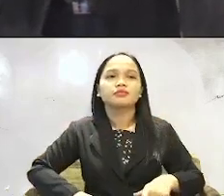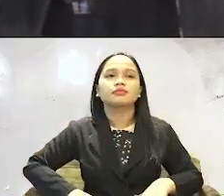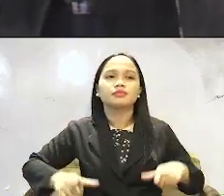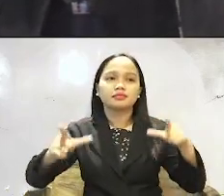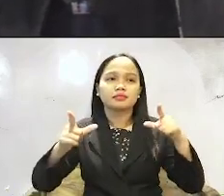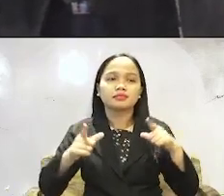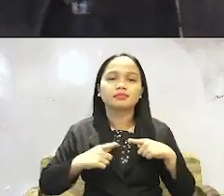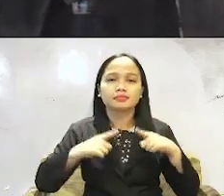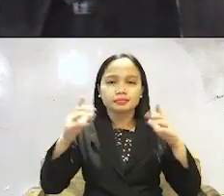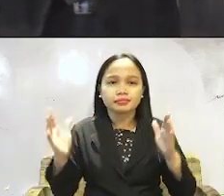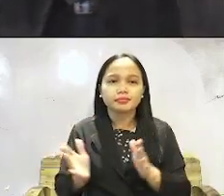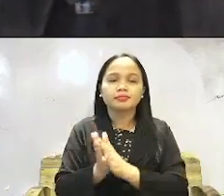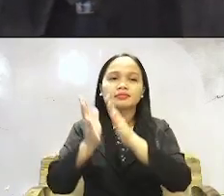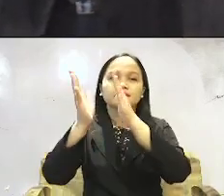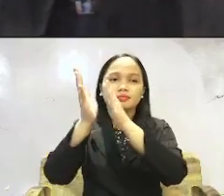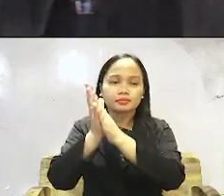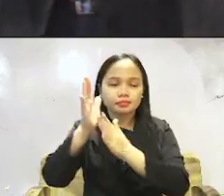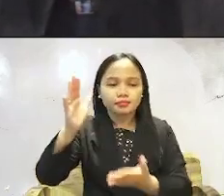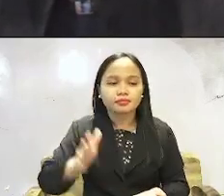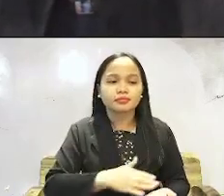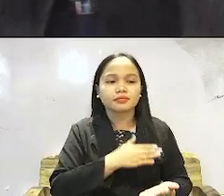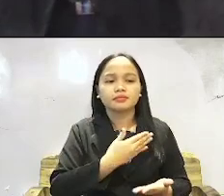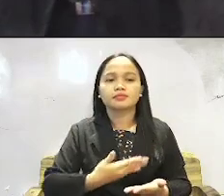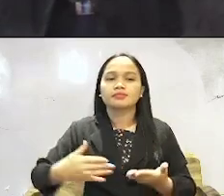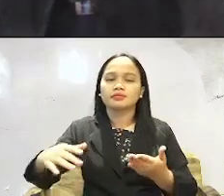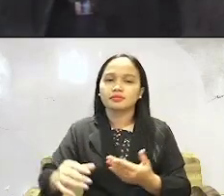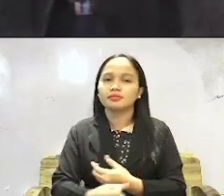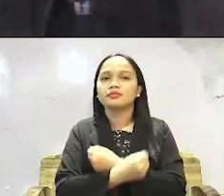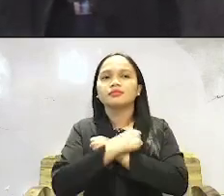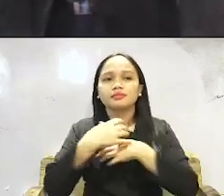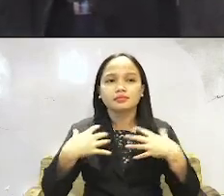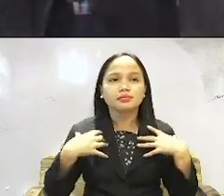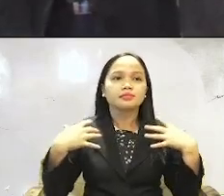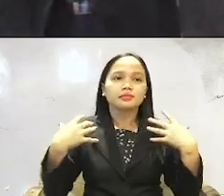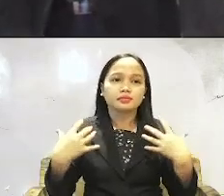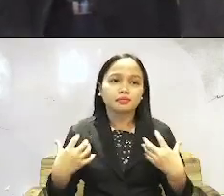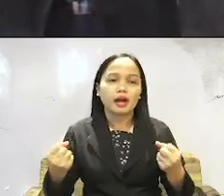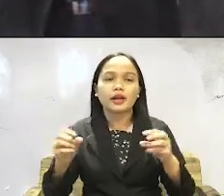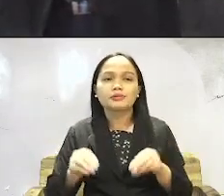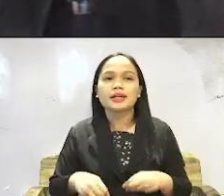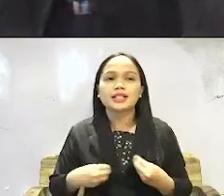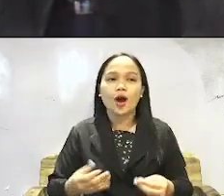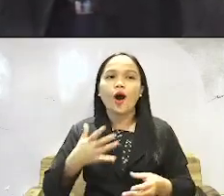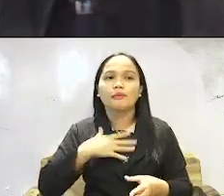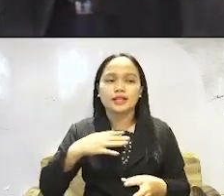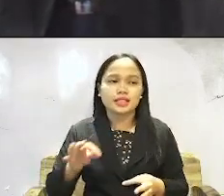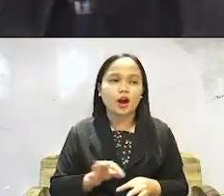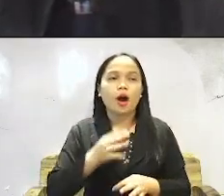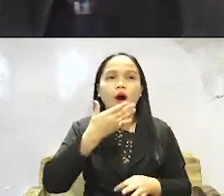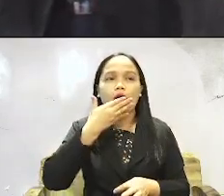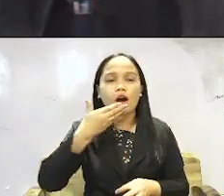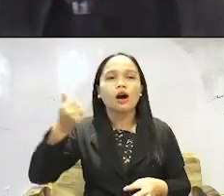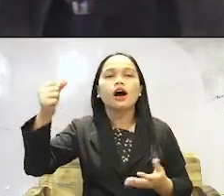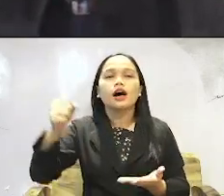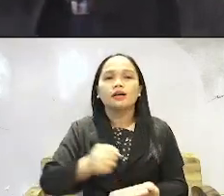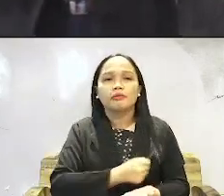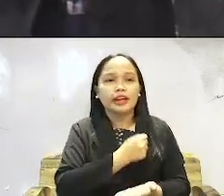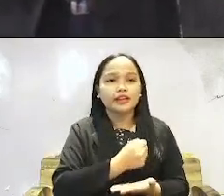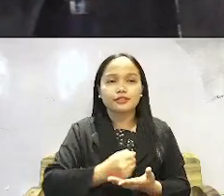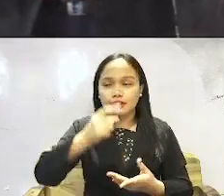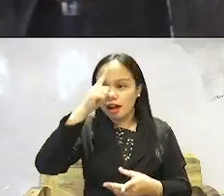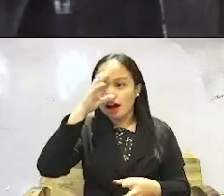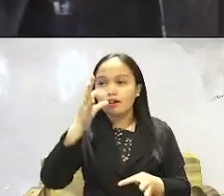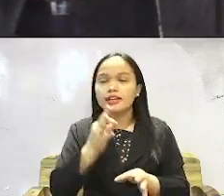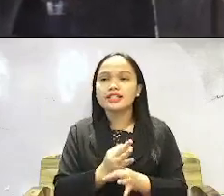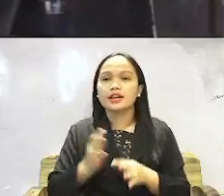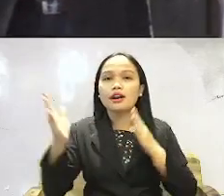ever his praises sing. Love so mighty and so true, Mary's thy soul's best song.